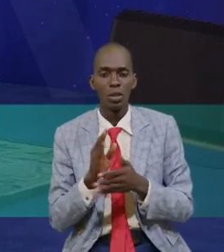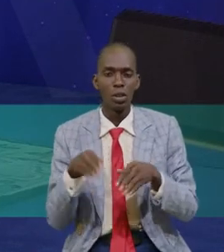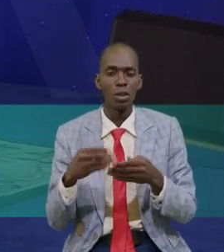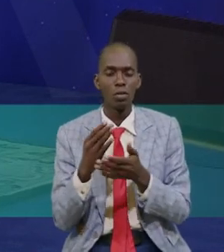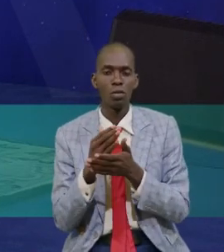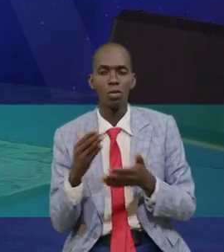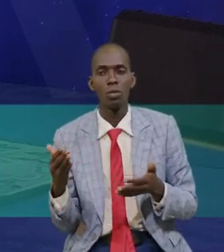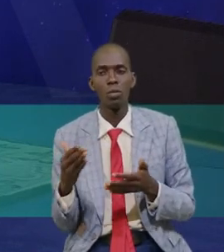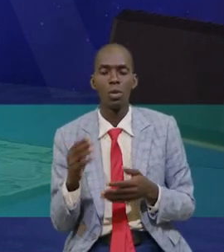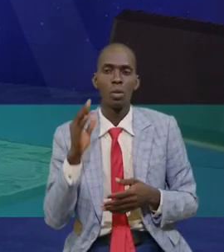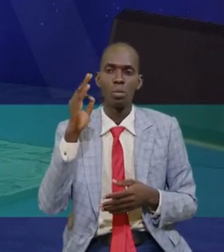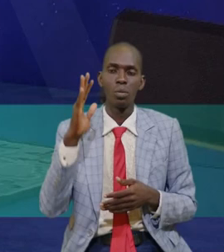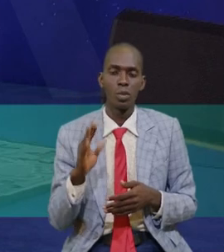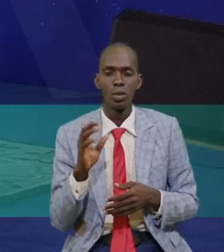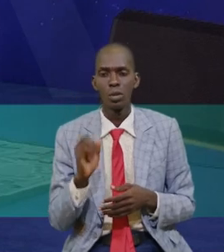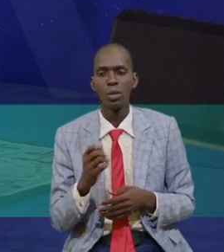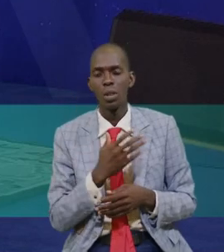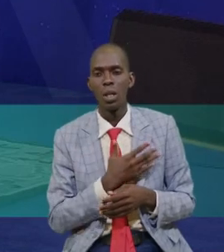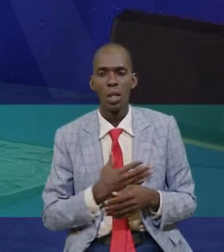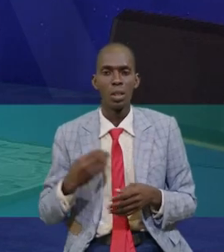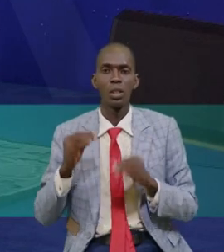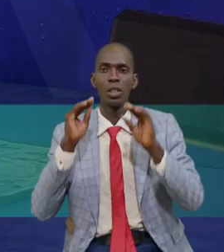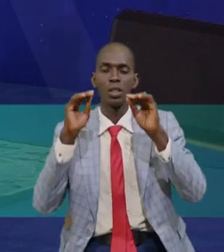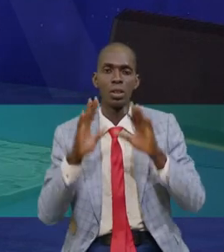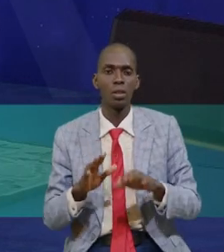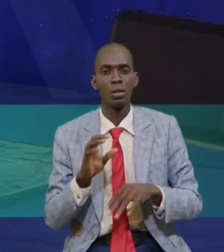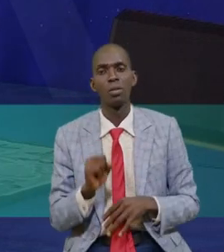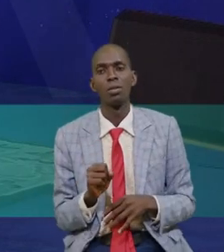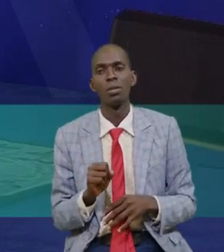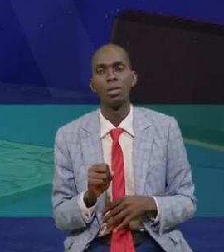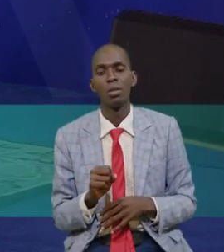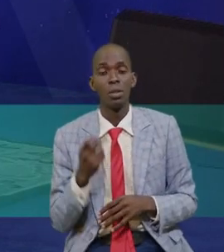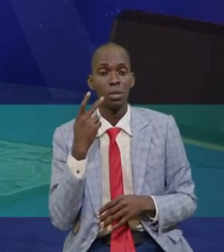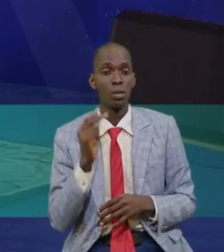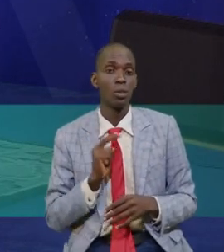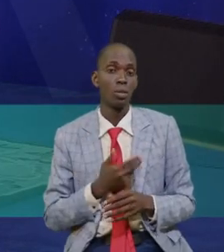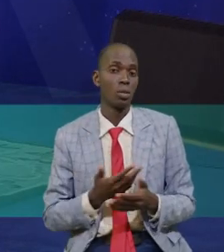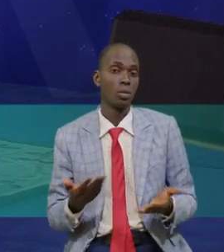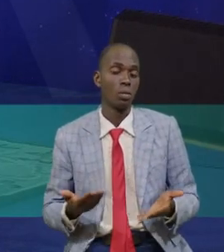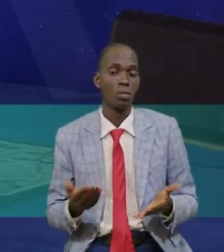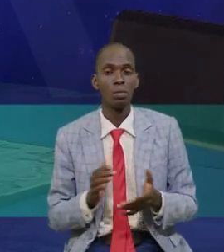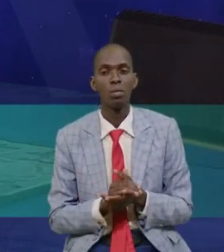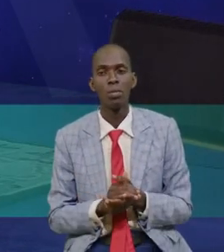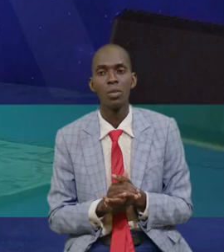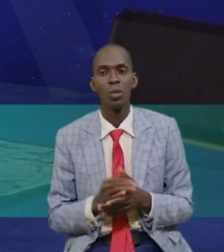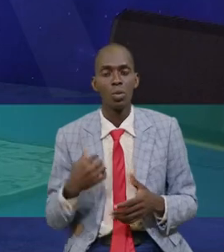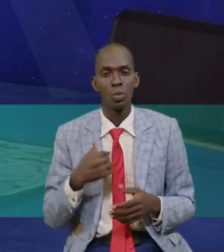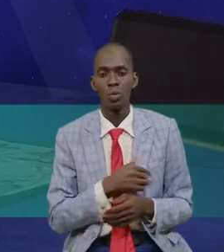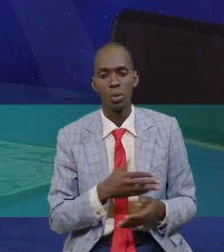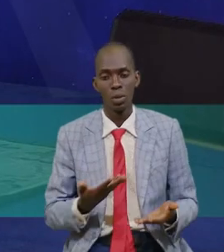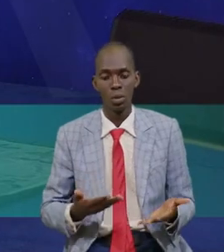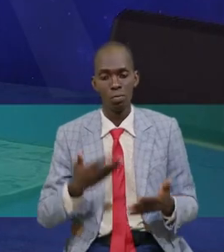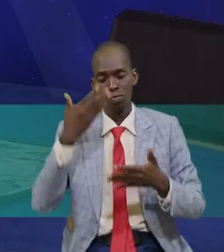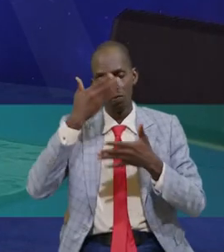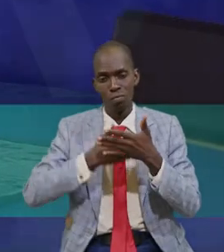some pastors and teachers. Look at us here. On the front row, we come and